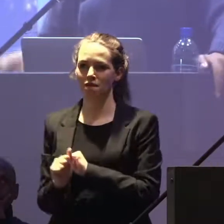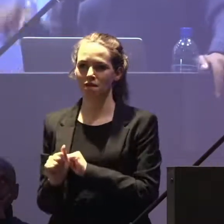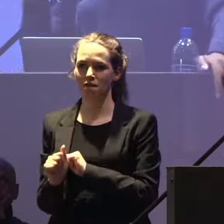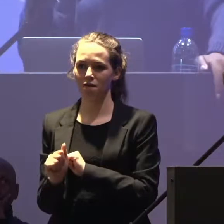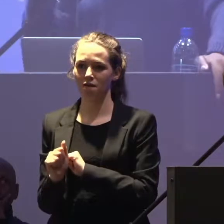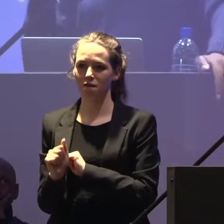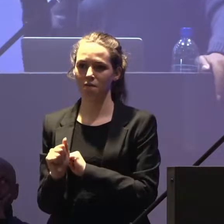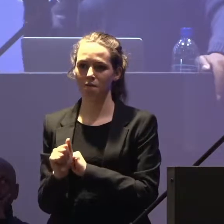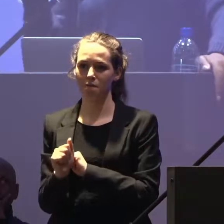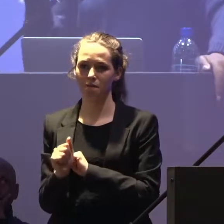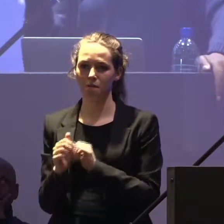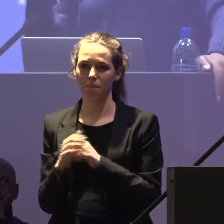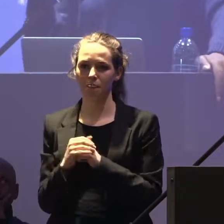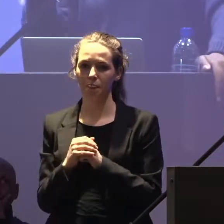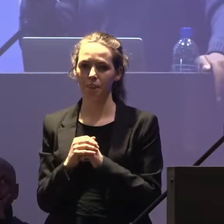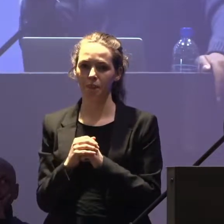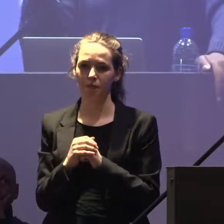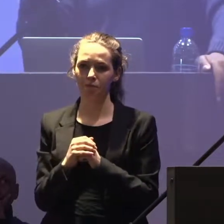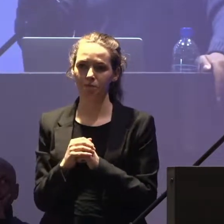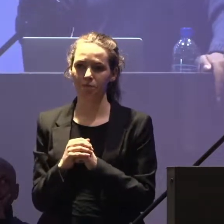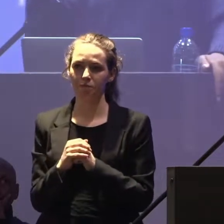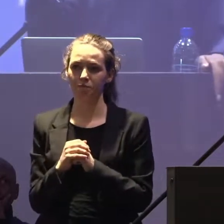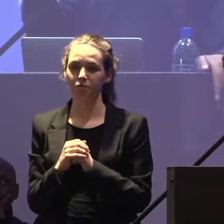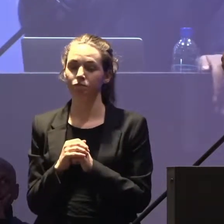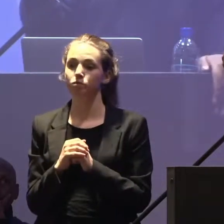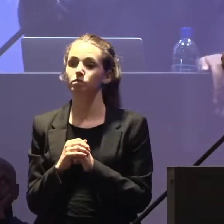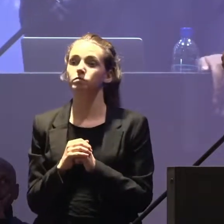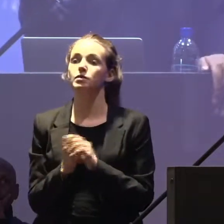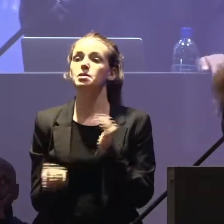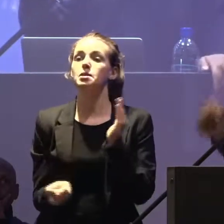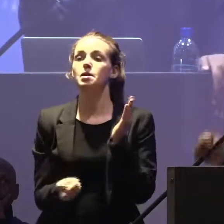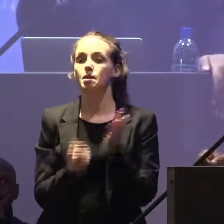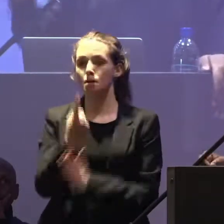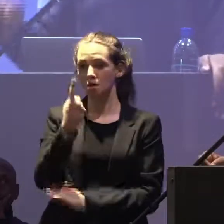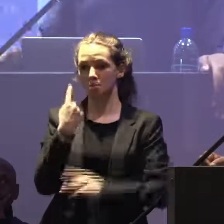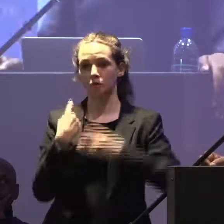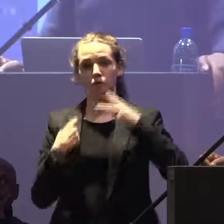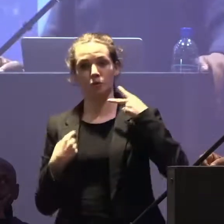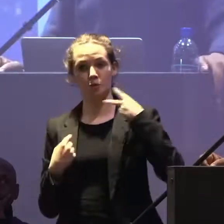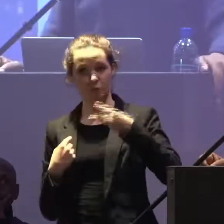Now, two things happened,